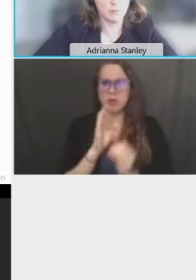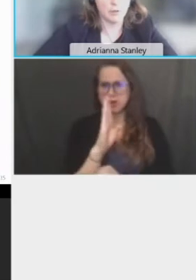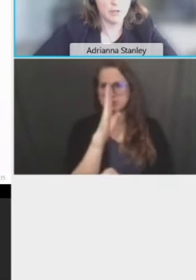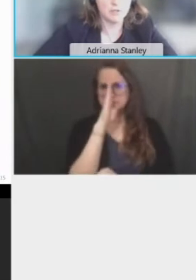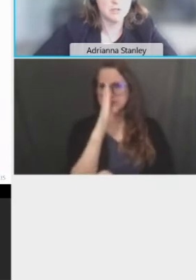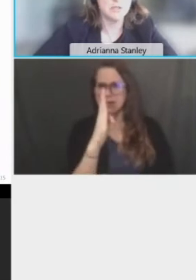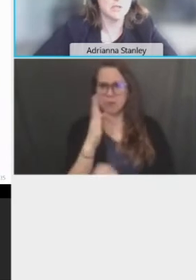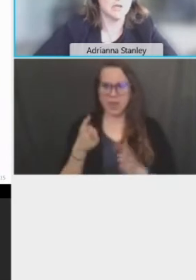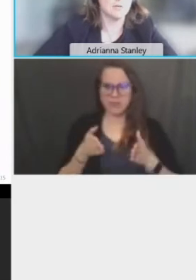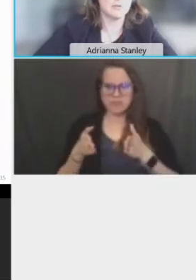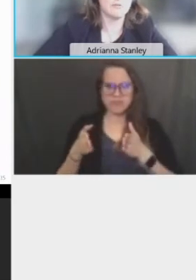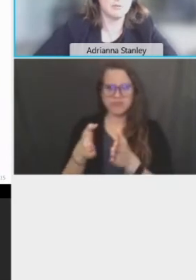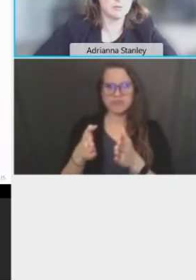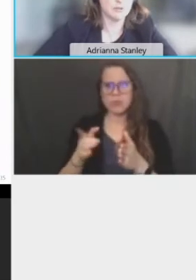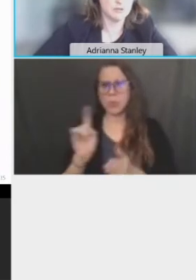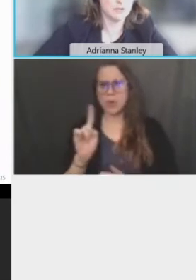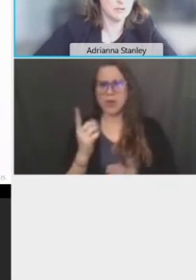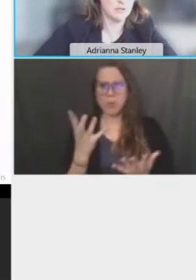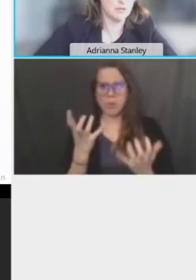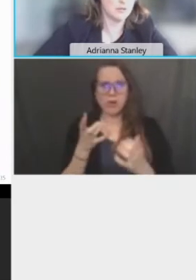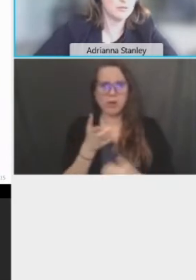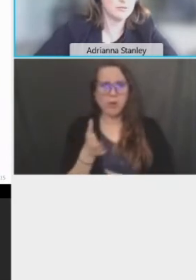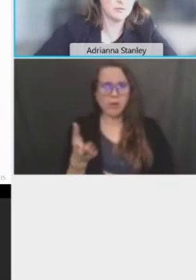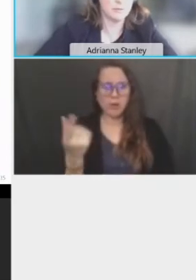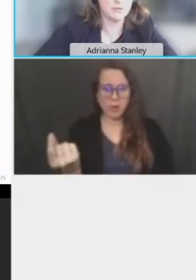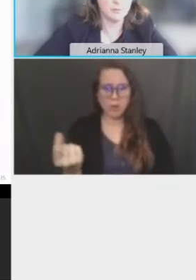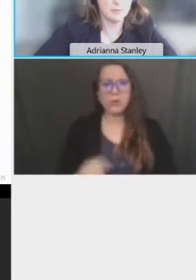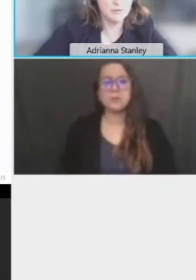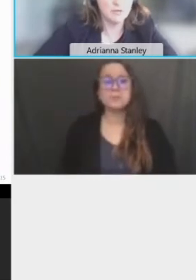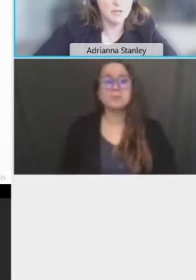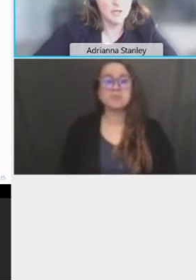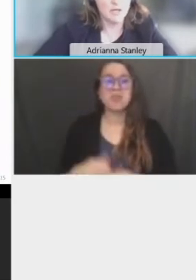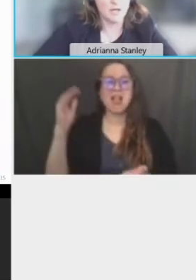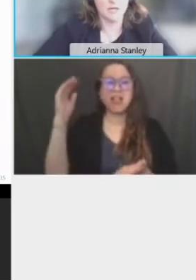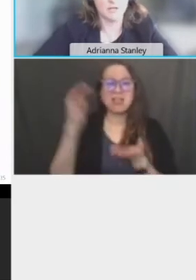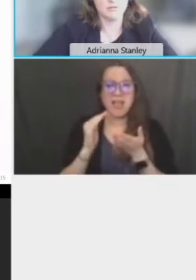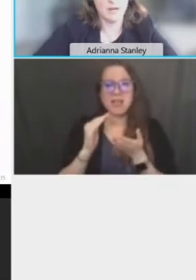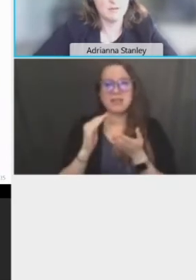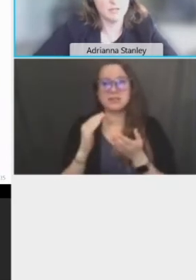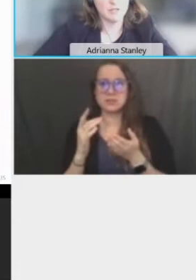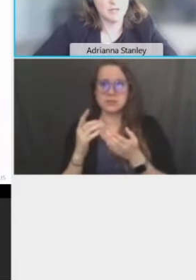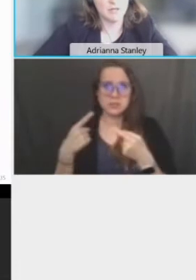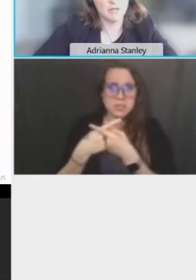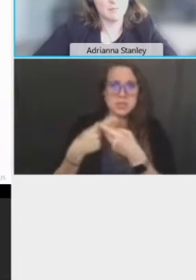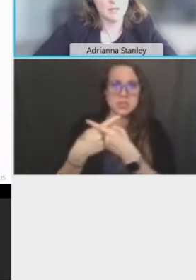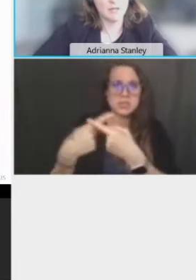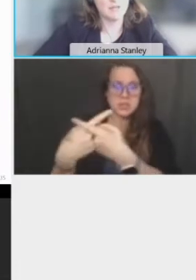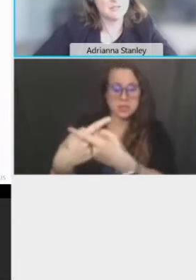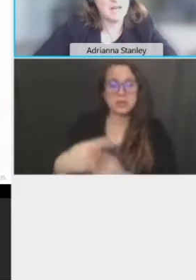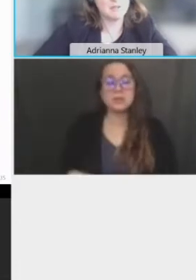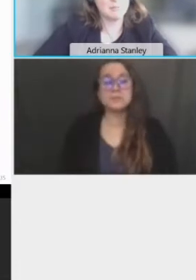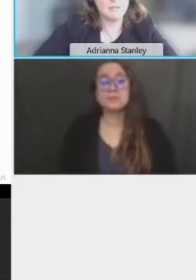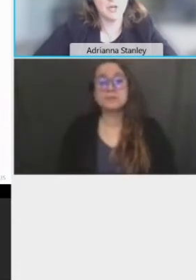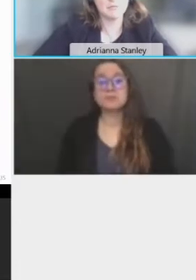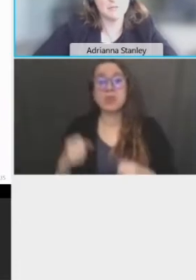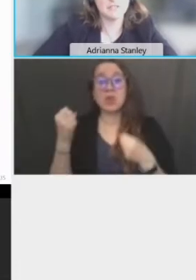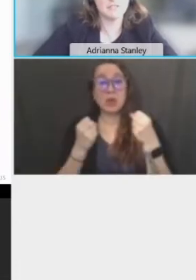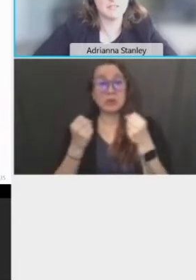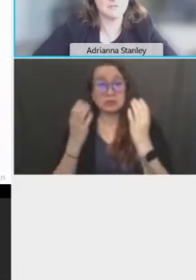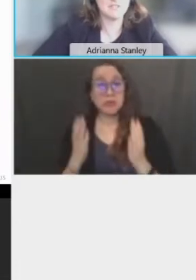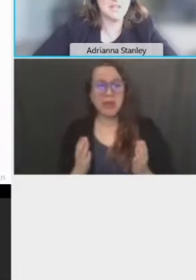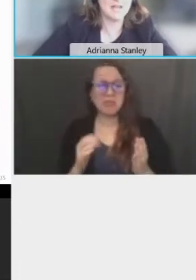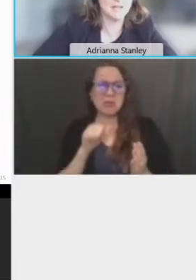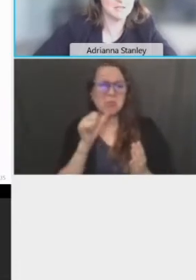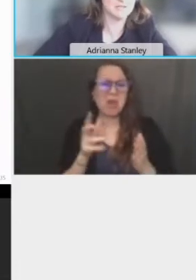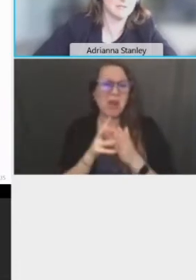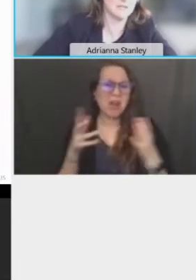getting down the mall. There are fewer hurdles for them to commute. Our driver doesn't have as many conflicts